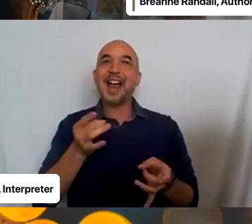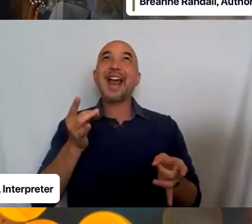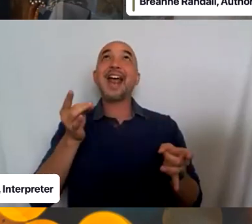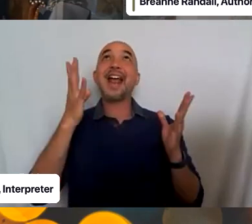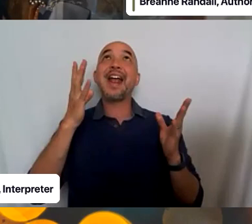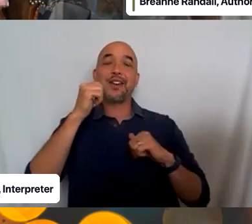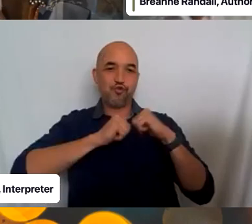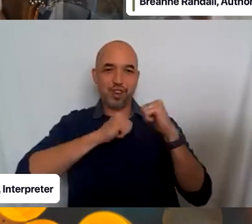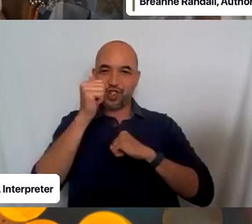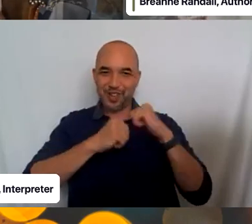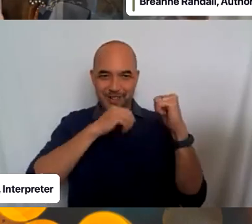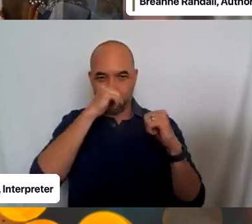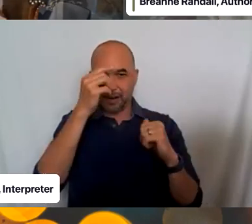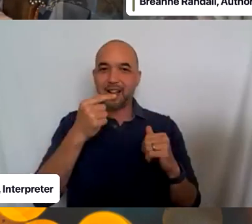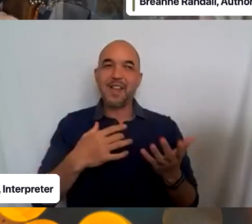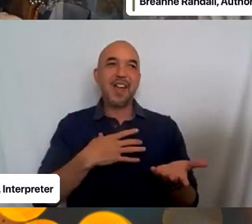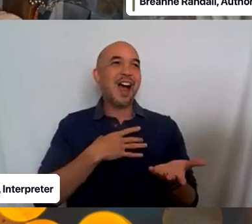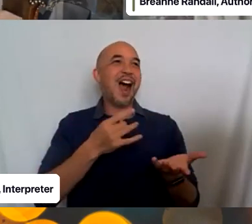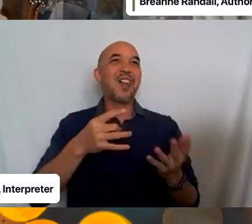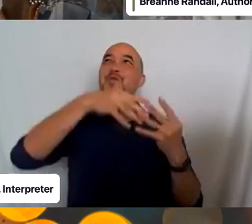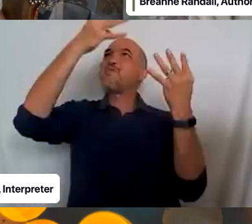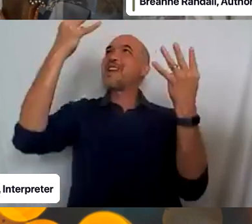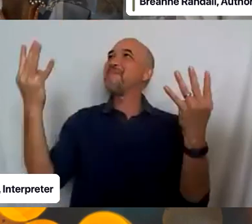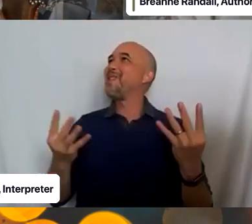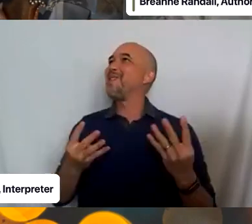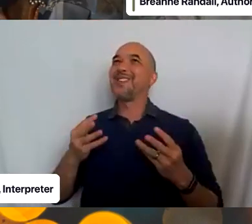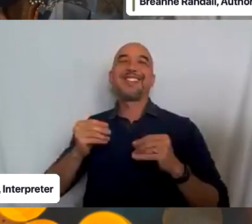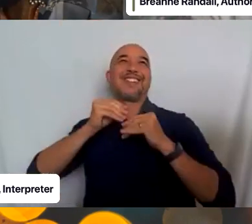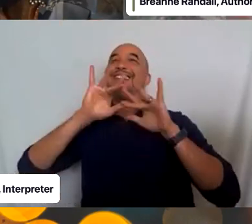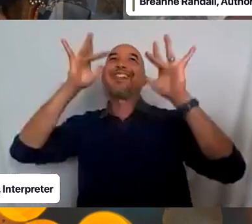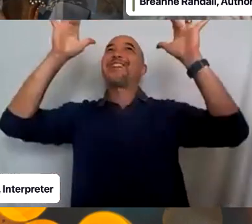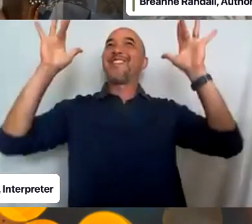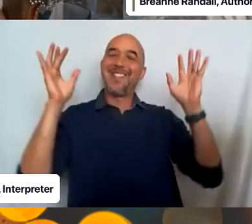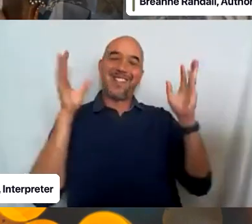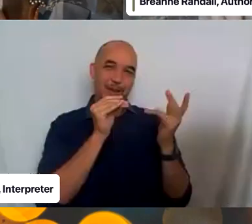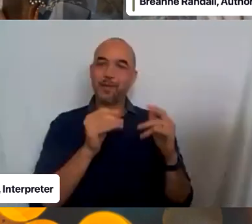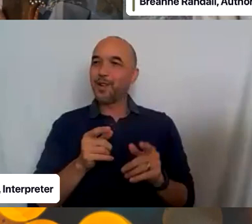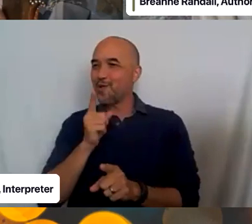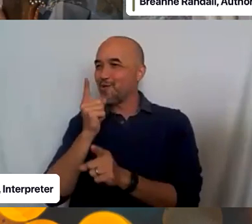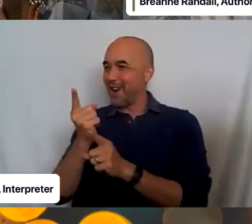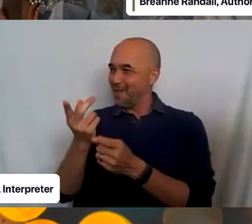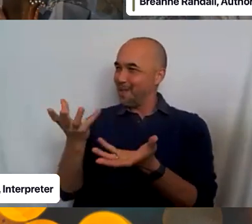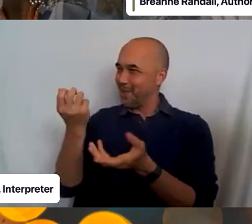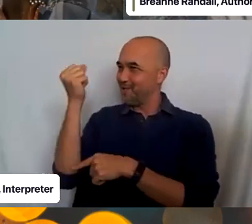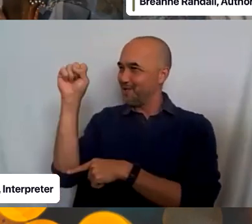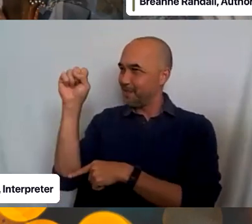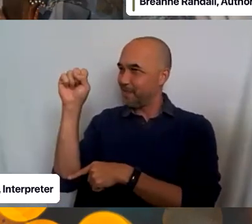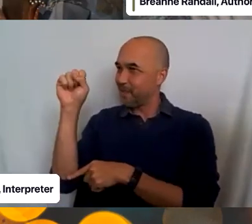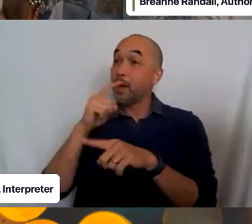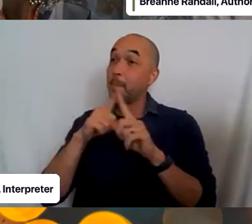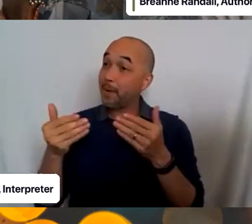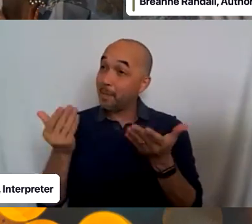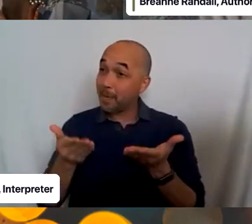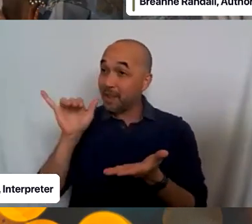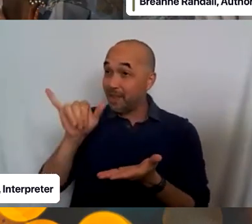love rainbows, glitter, happiness. It's your rebelliousness coming out, like, forget the structure. But maybe that's where the creativity comes,